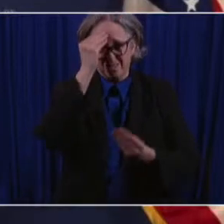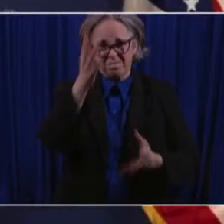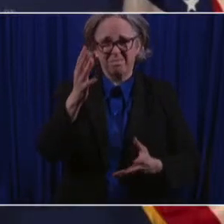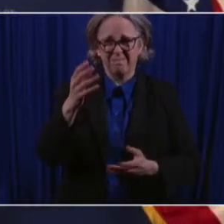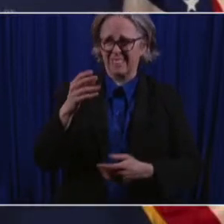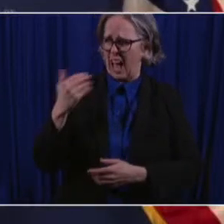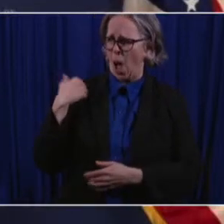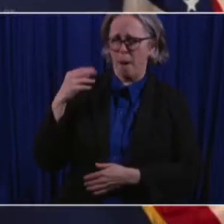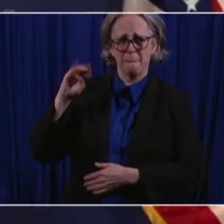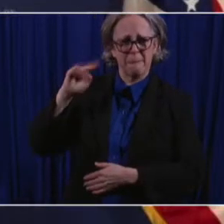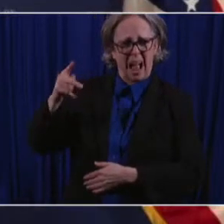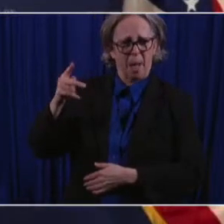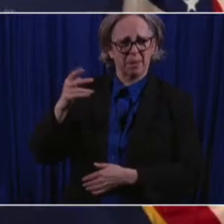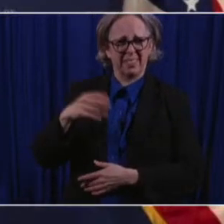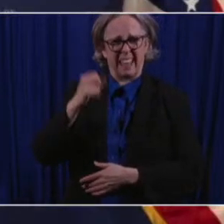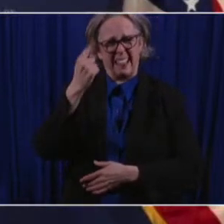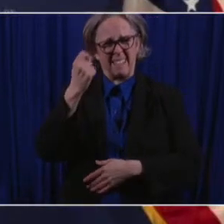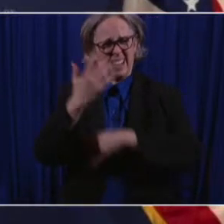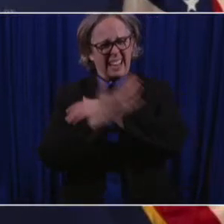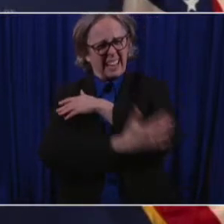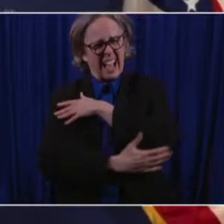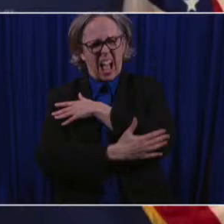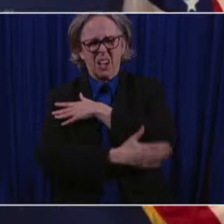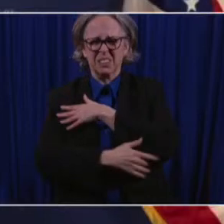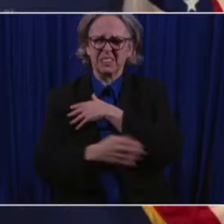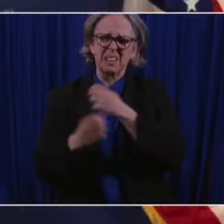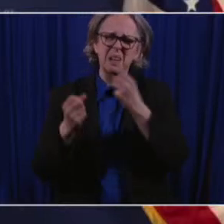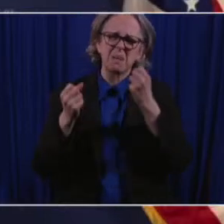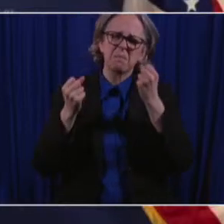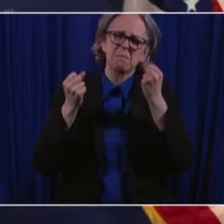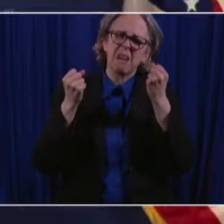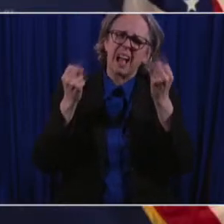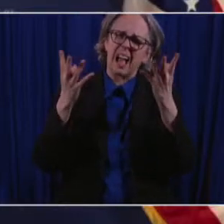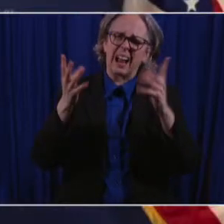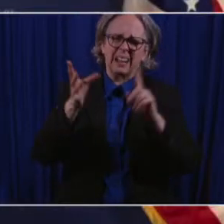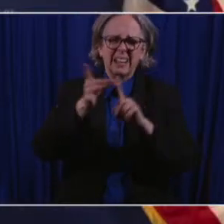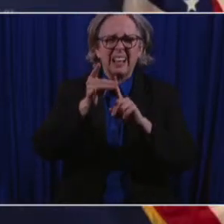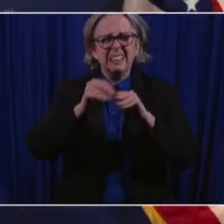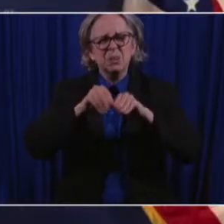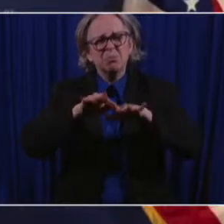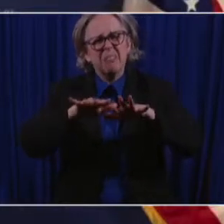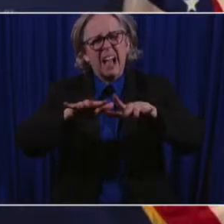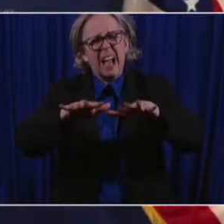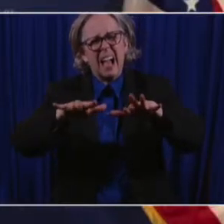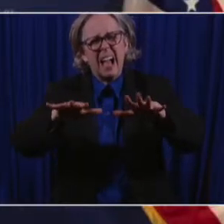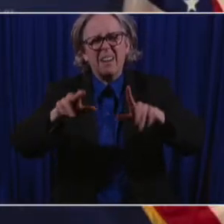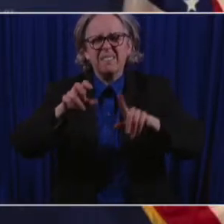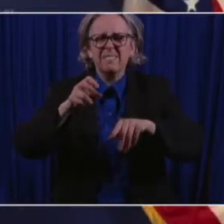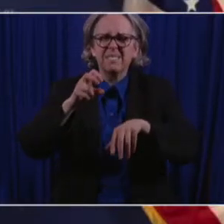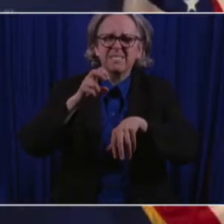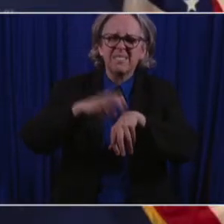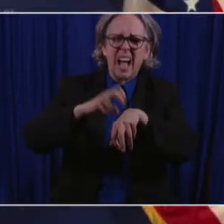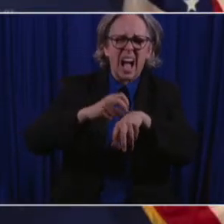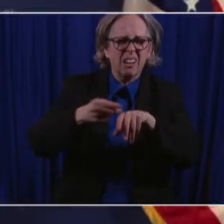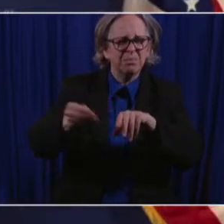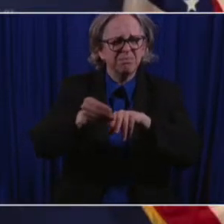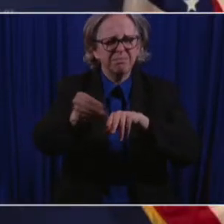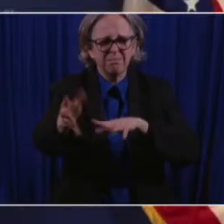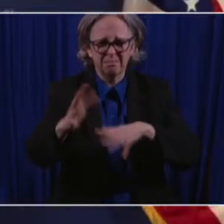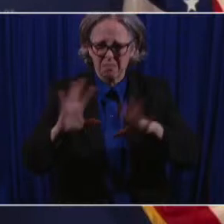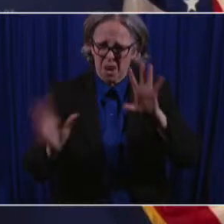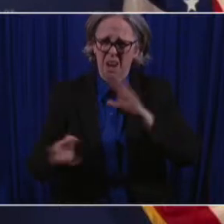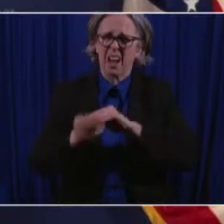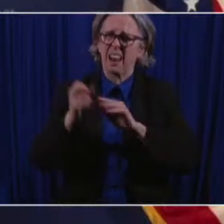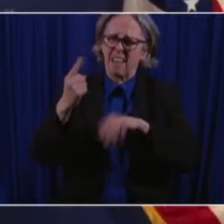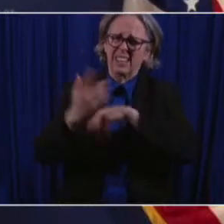11 counties that I referenced constitute about 1/4 of the population in the